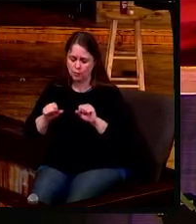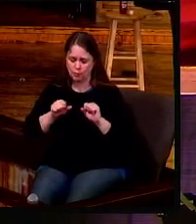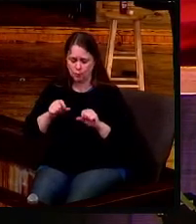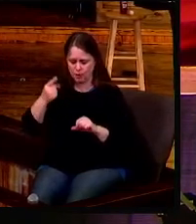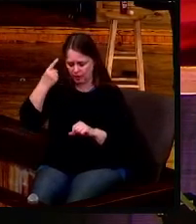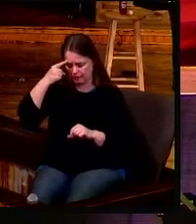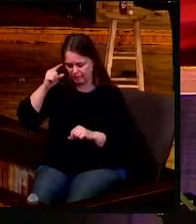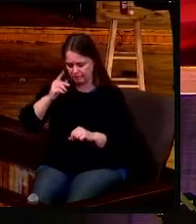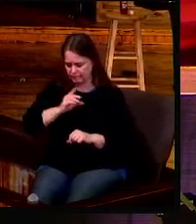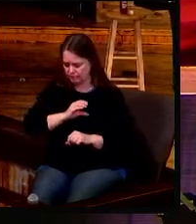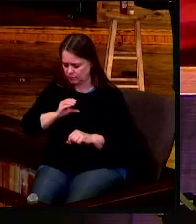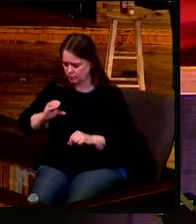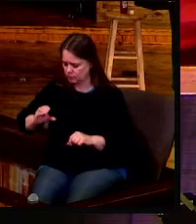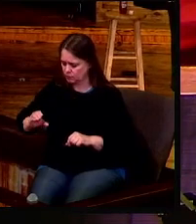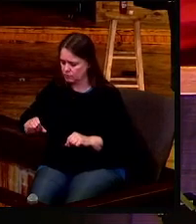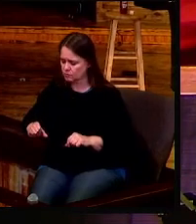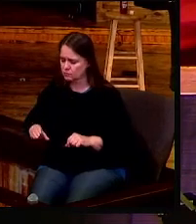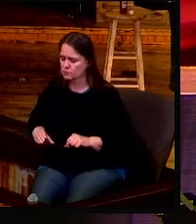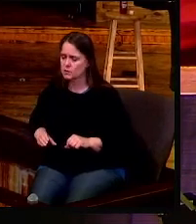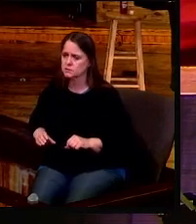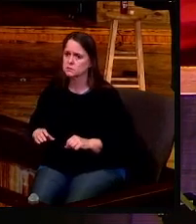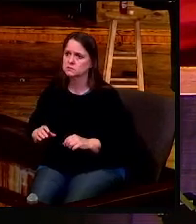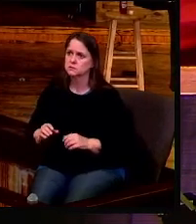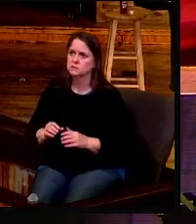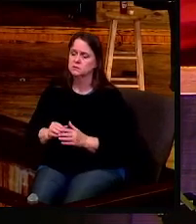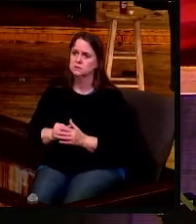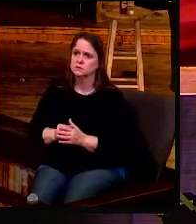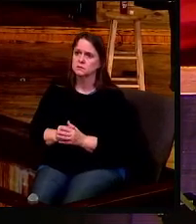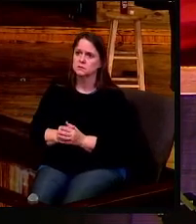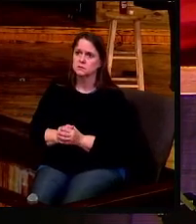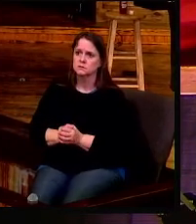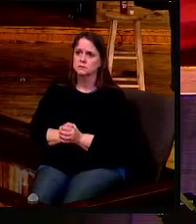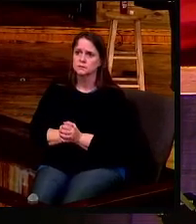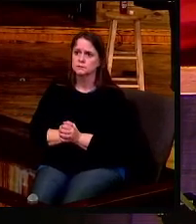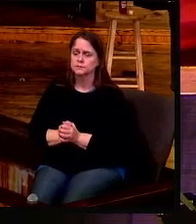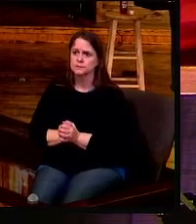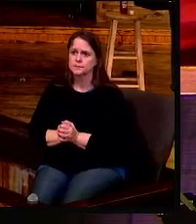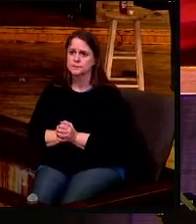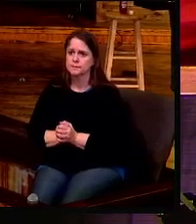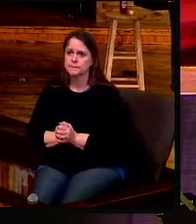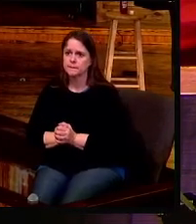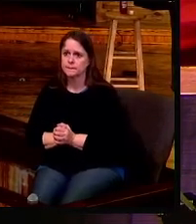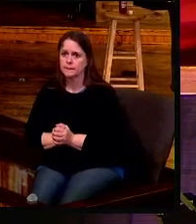We need to bridle our emotions because we can't bridle our tongue.